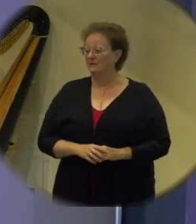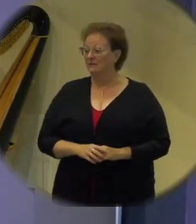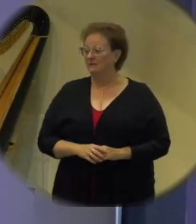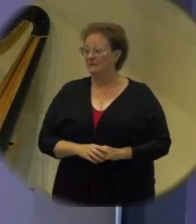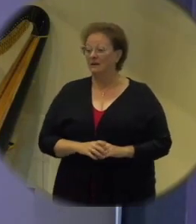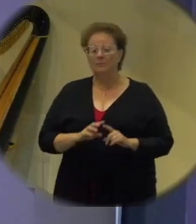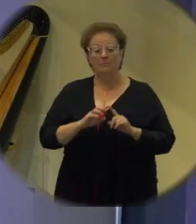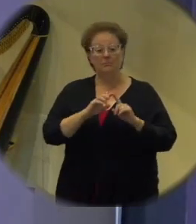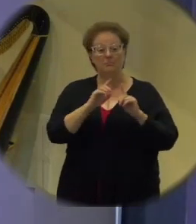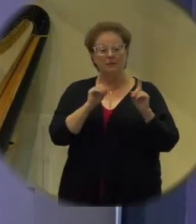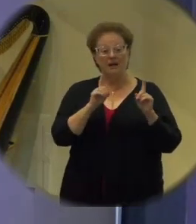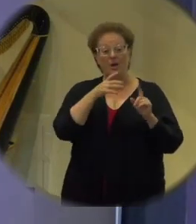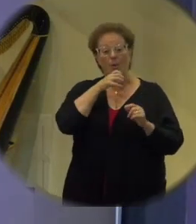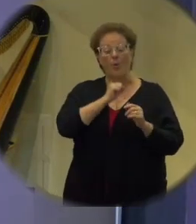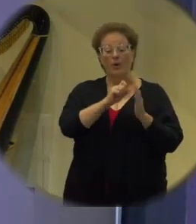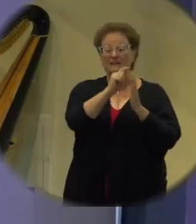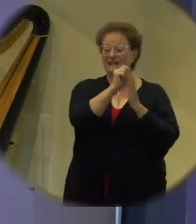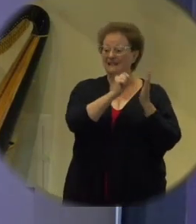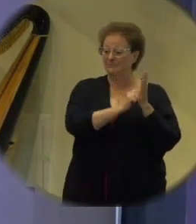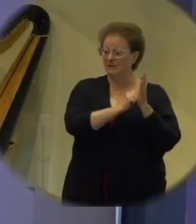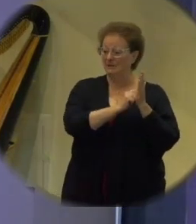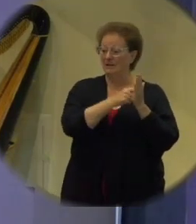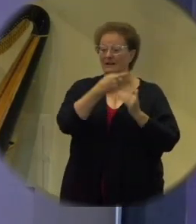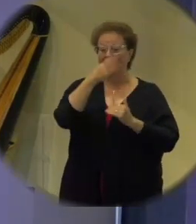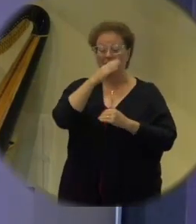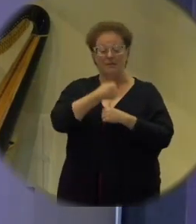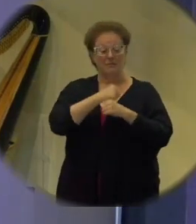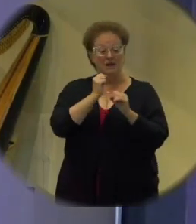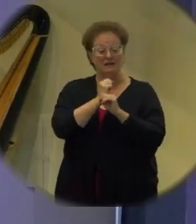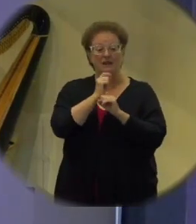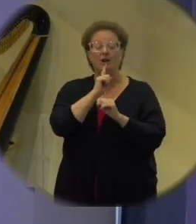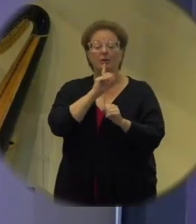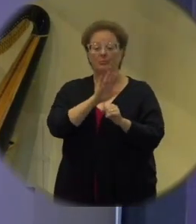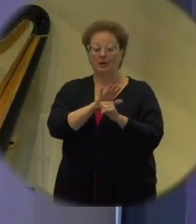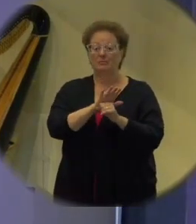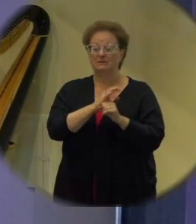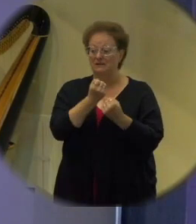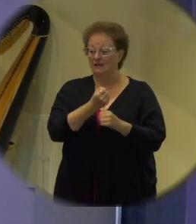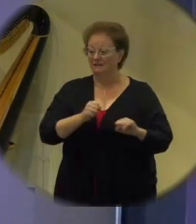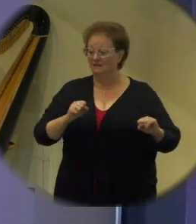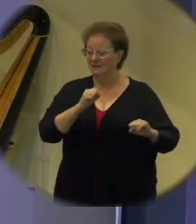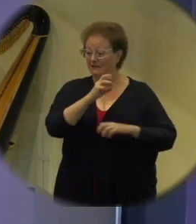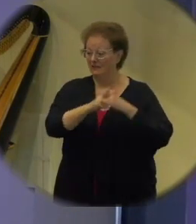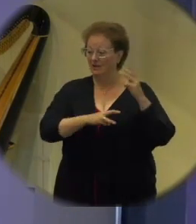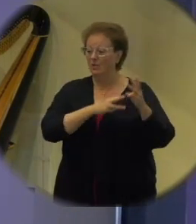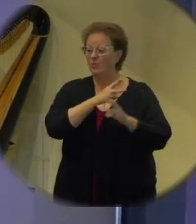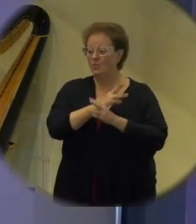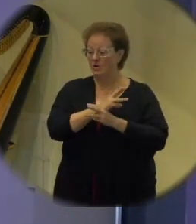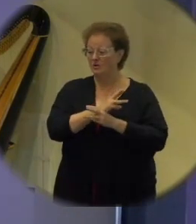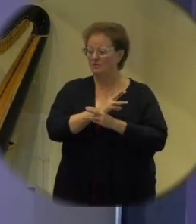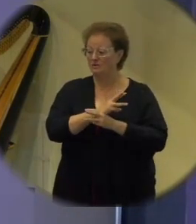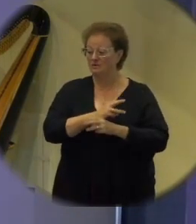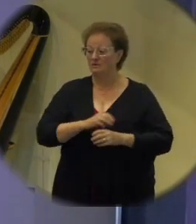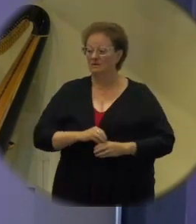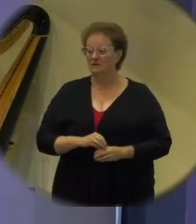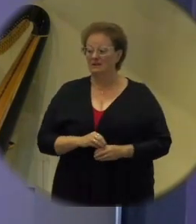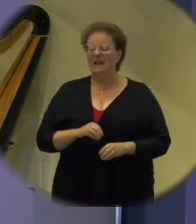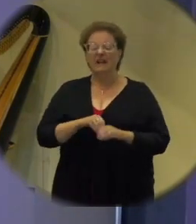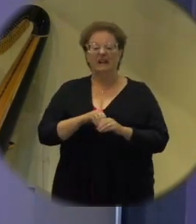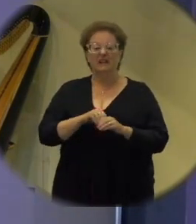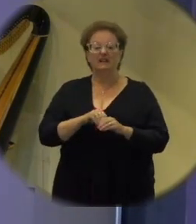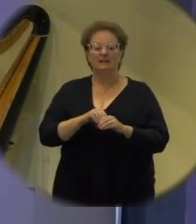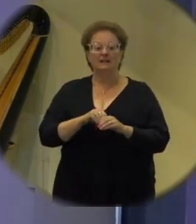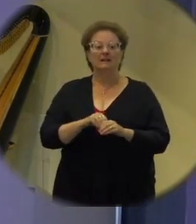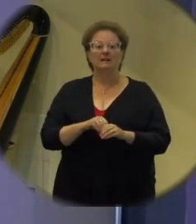but the point is, in the Old Testament, God makes a promise to save the world. That's Genesis 3. Then He puts that promise in a family, Abraham,